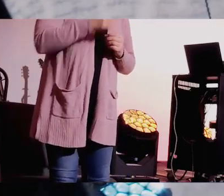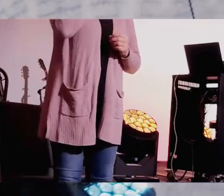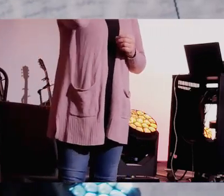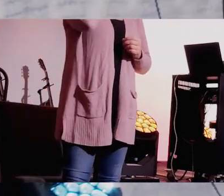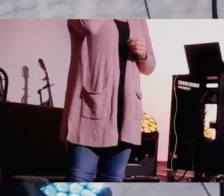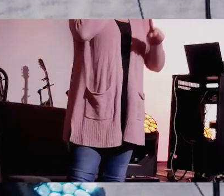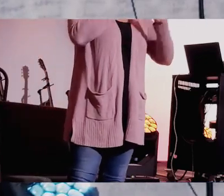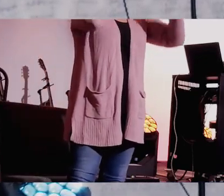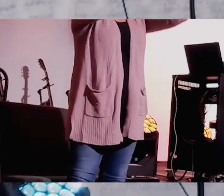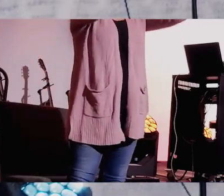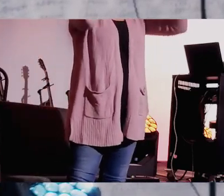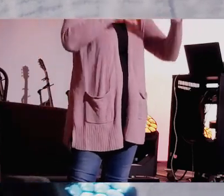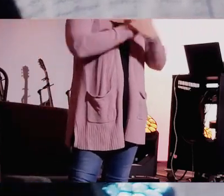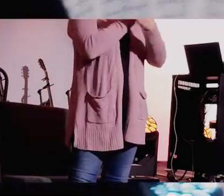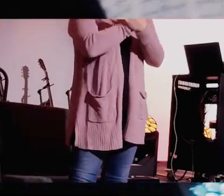But Father, renew in me